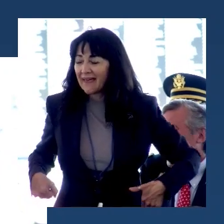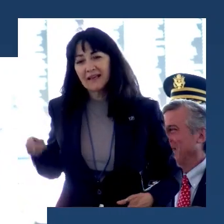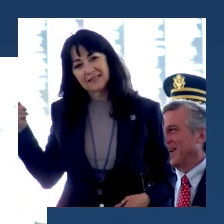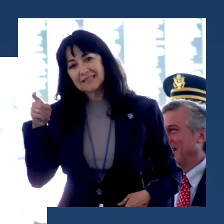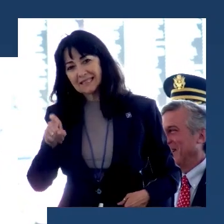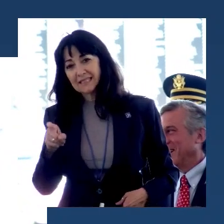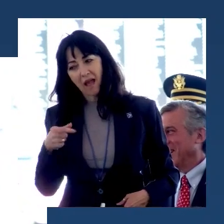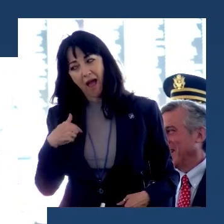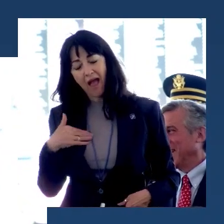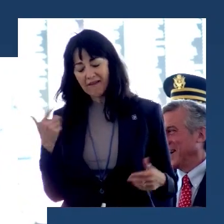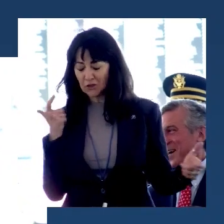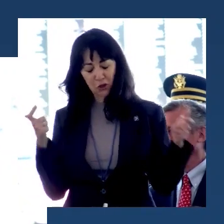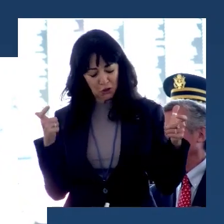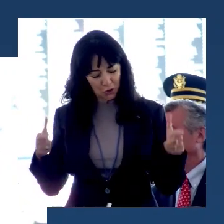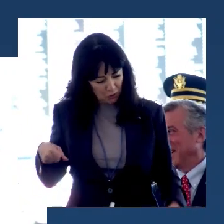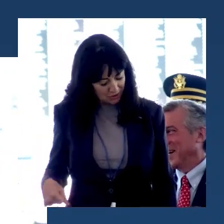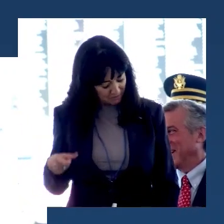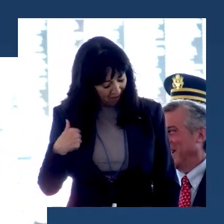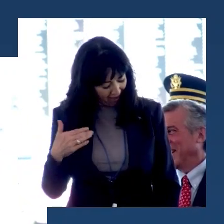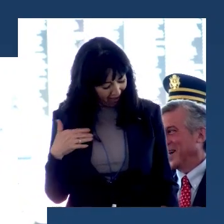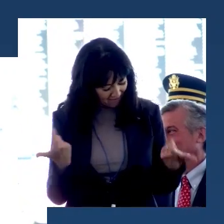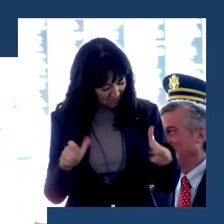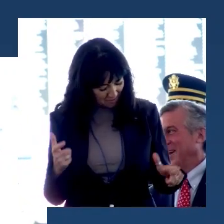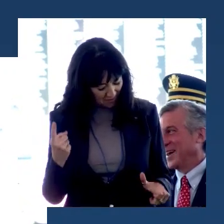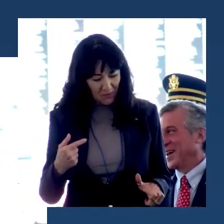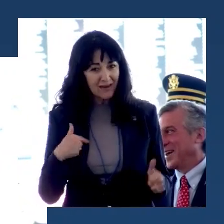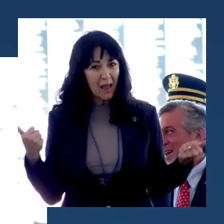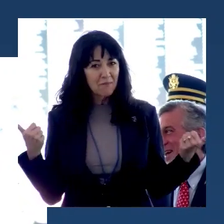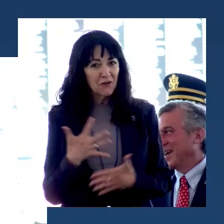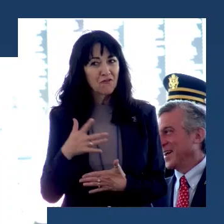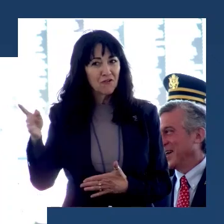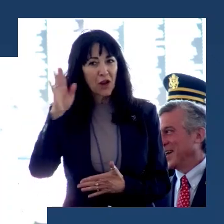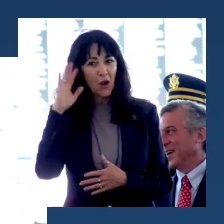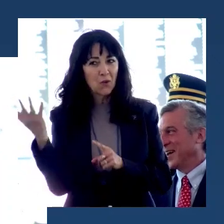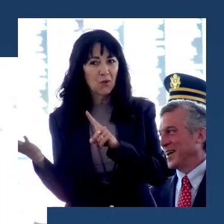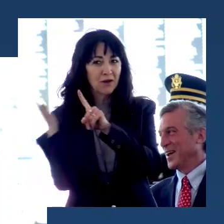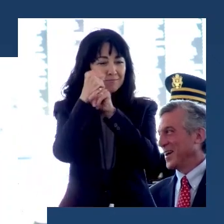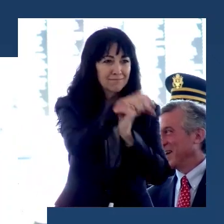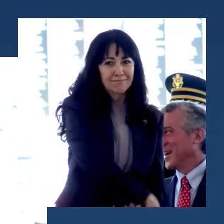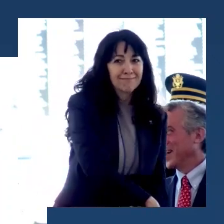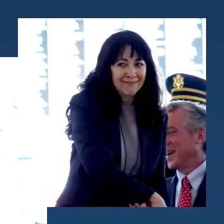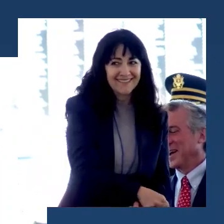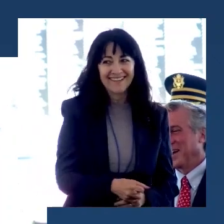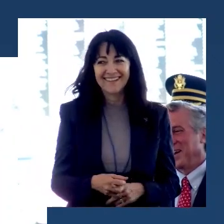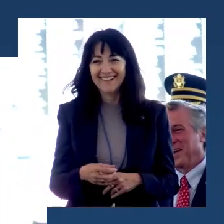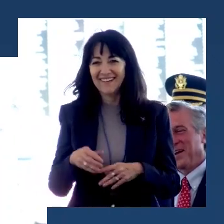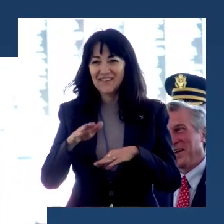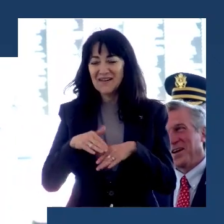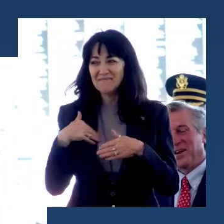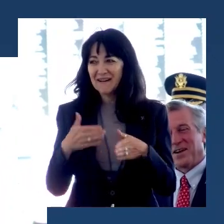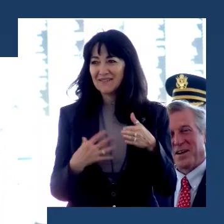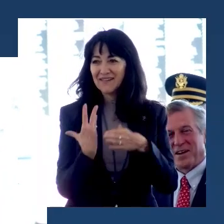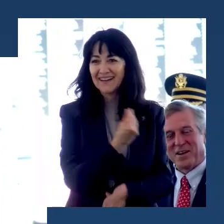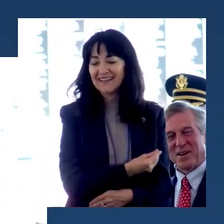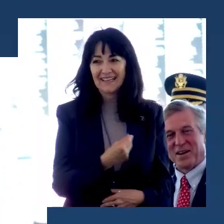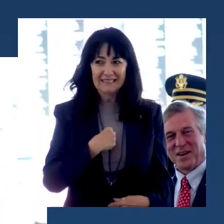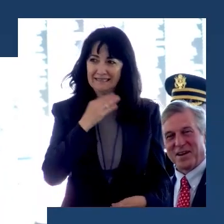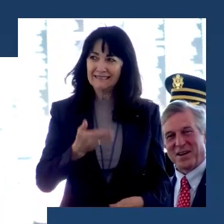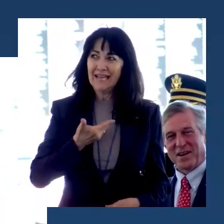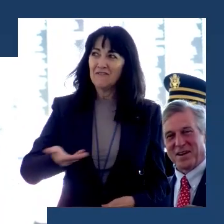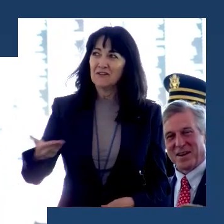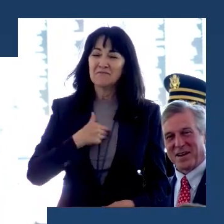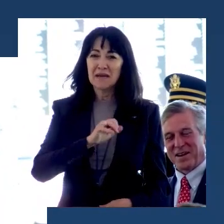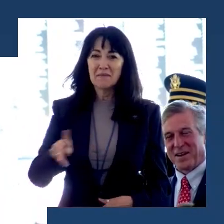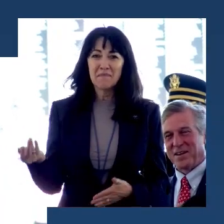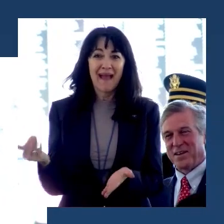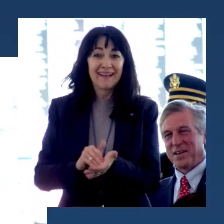I have a huge handbag. I have a big one. I'm just afraid they'd tackle me on the way out, and that's really not, I'd never get an invite again, so